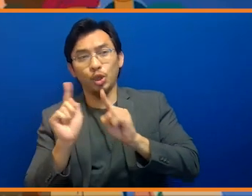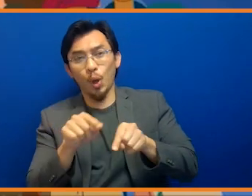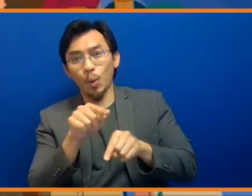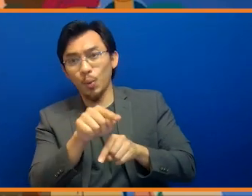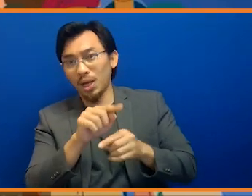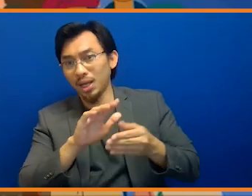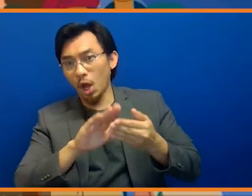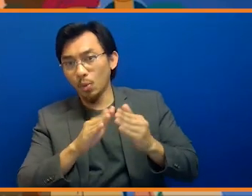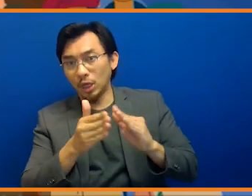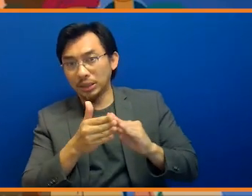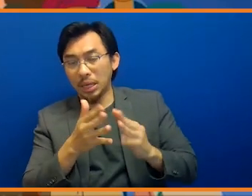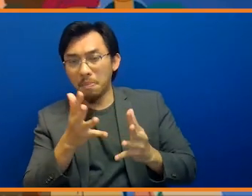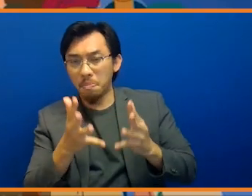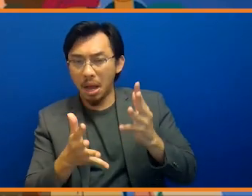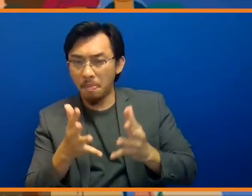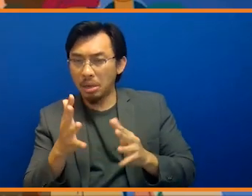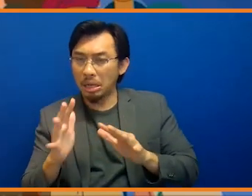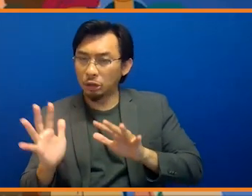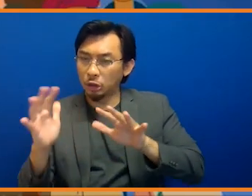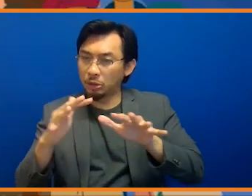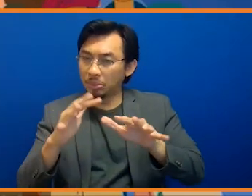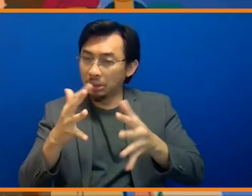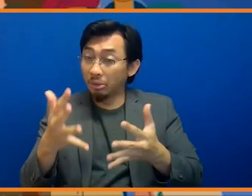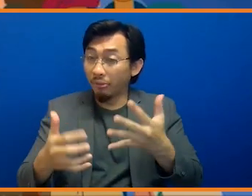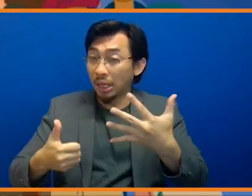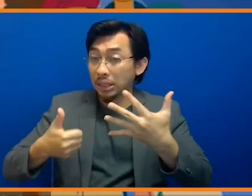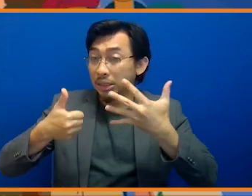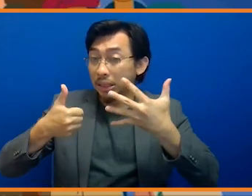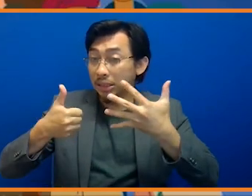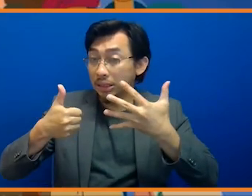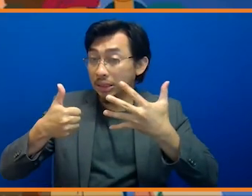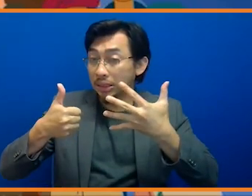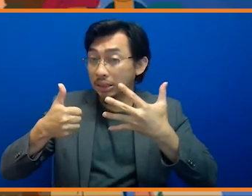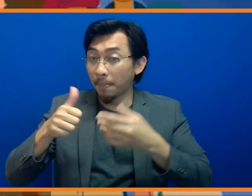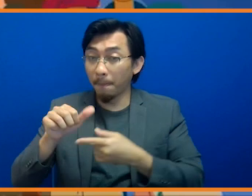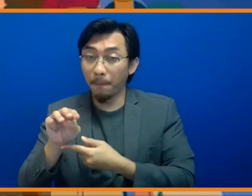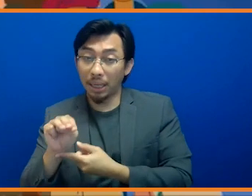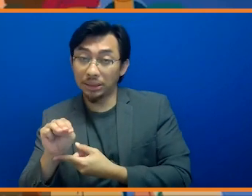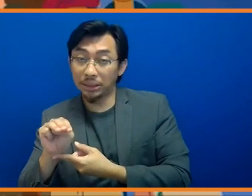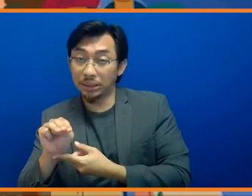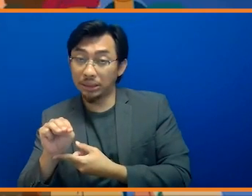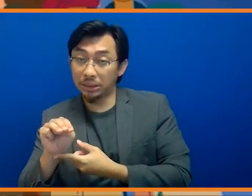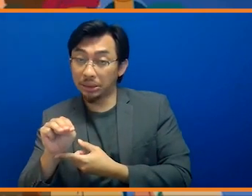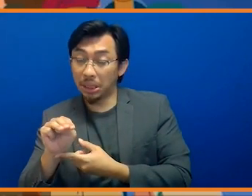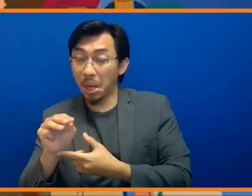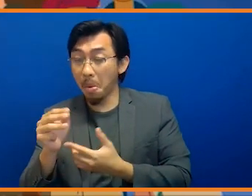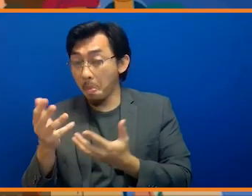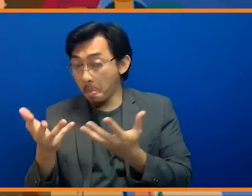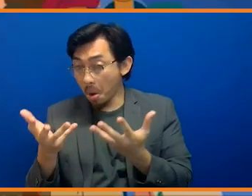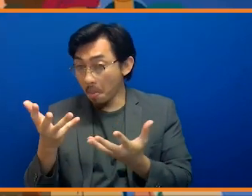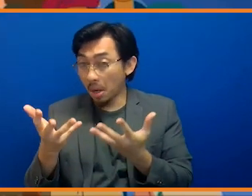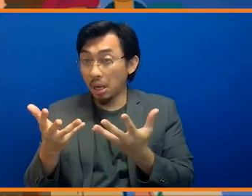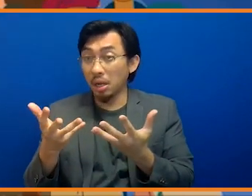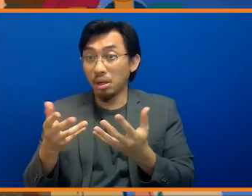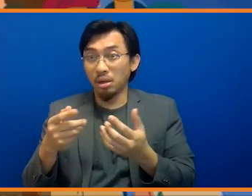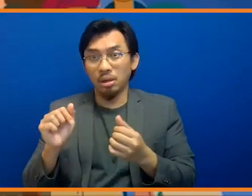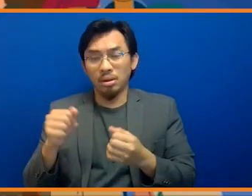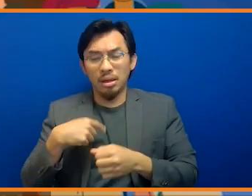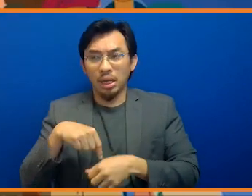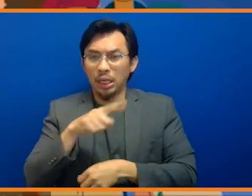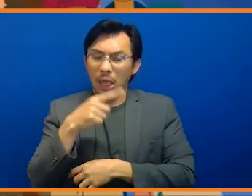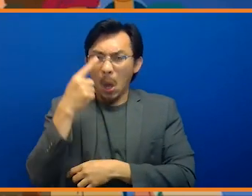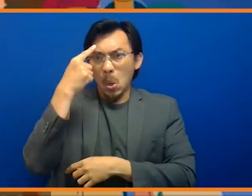said maybe the prediction tsunami wave will be 6 meters. But in reality, the nature can be beyond